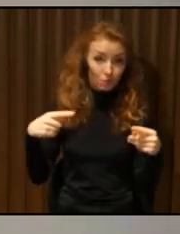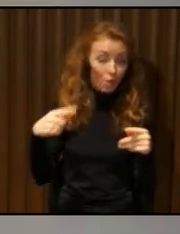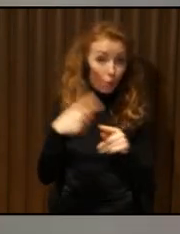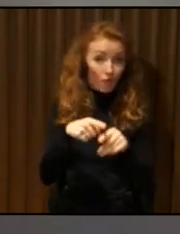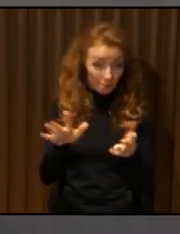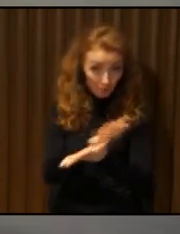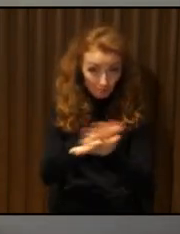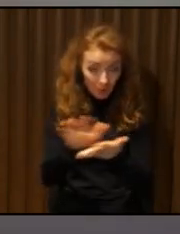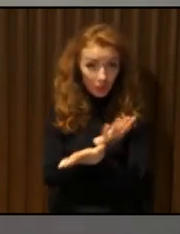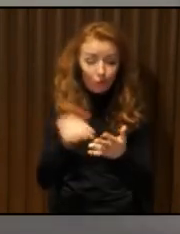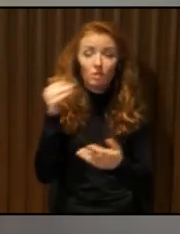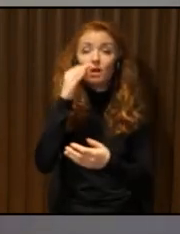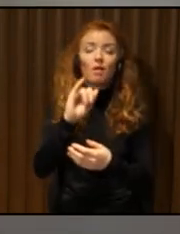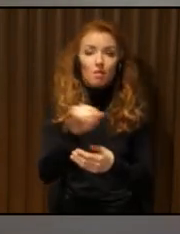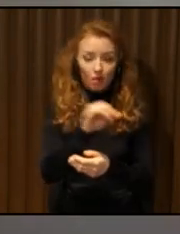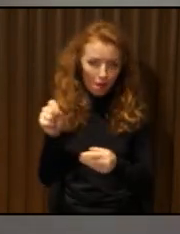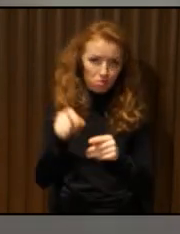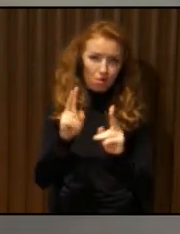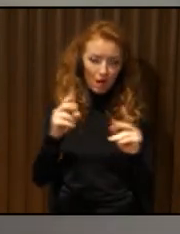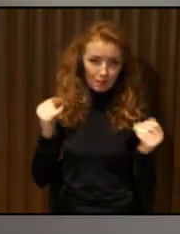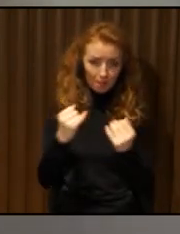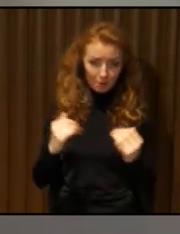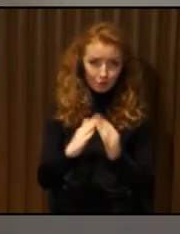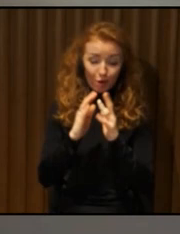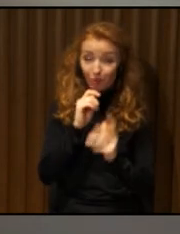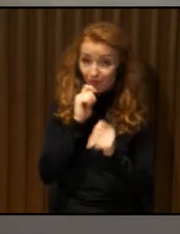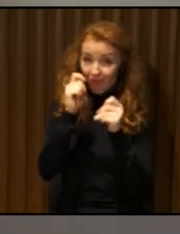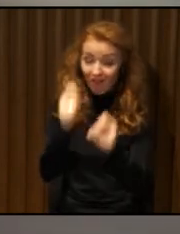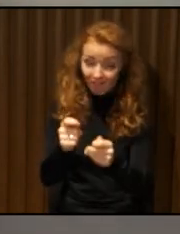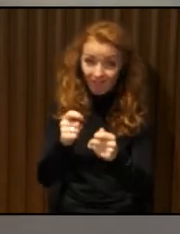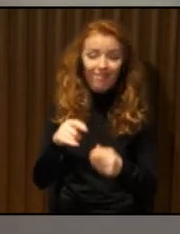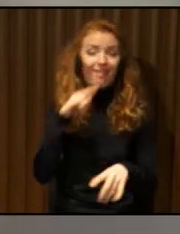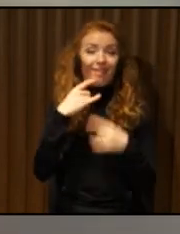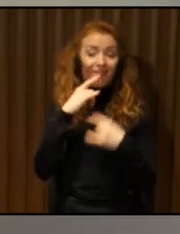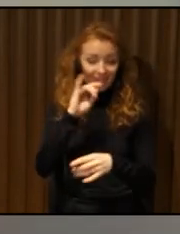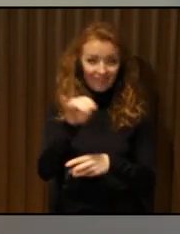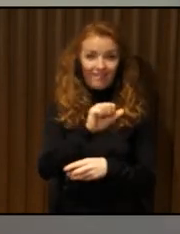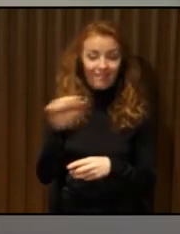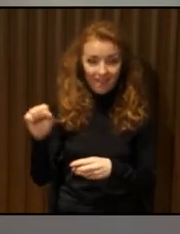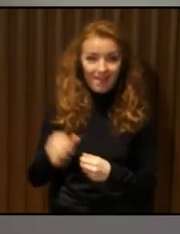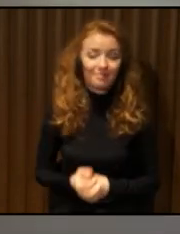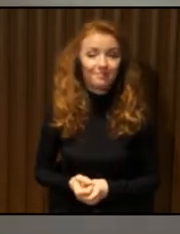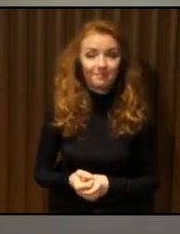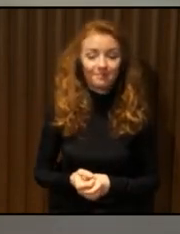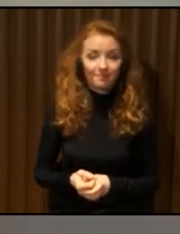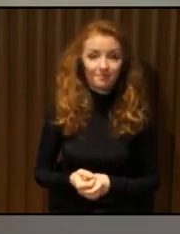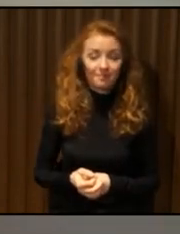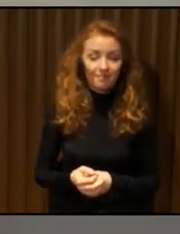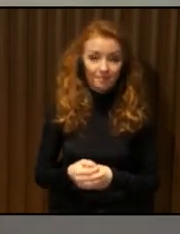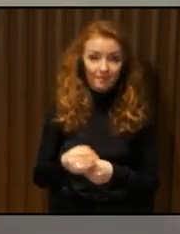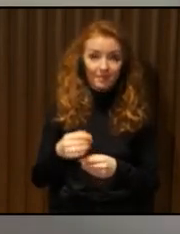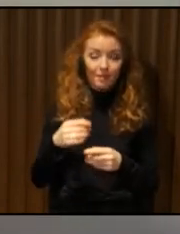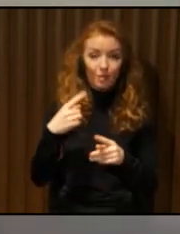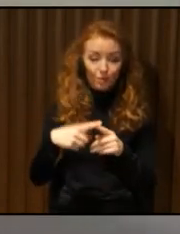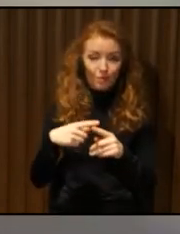Christmas gift from the Holy Land, that's funny. Yeah. Oh, Hanukkah gift. We have Hanukkah gift. Week, yeah.